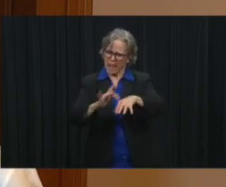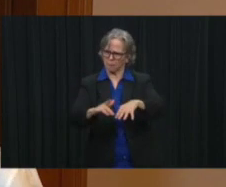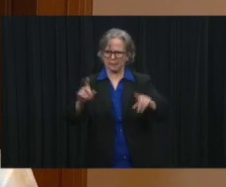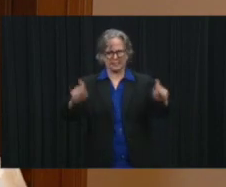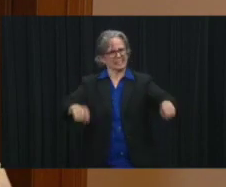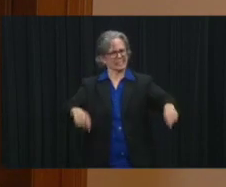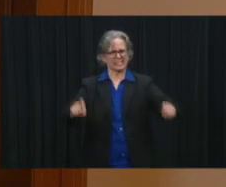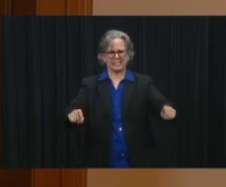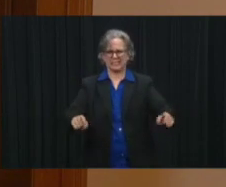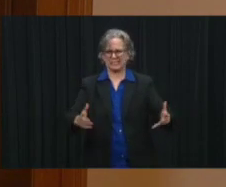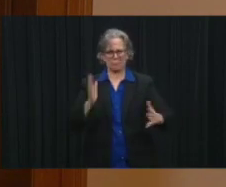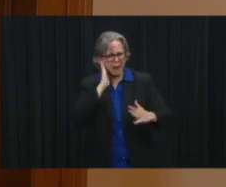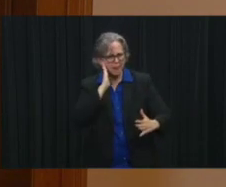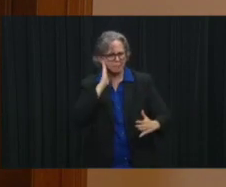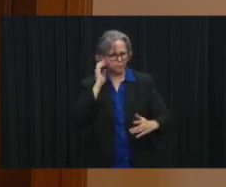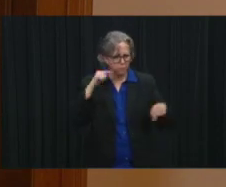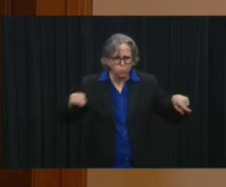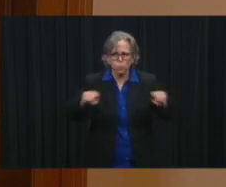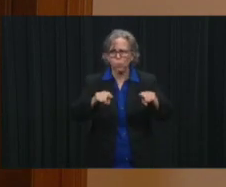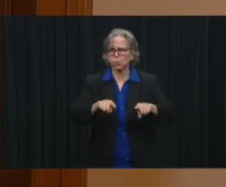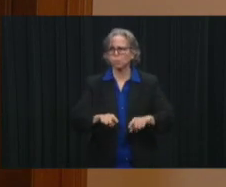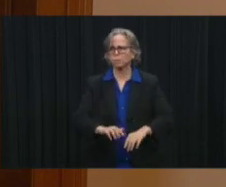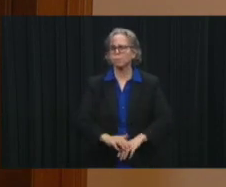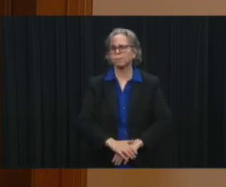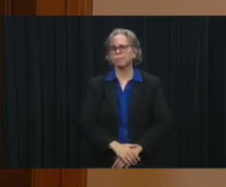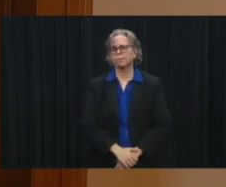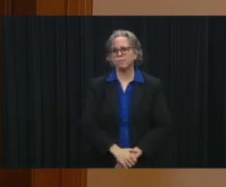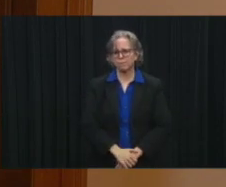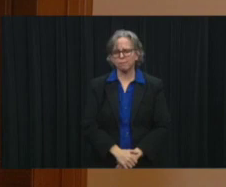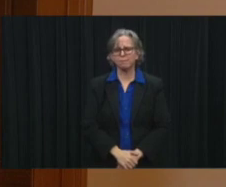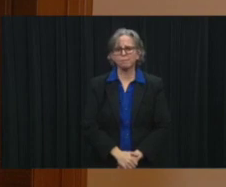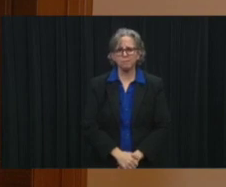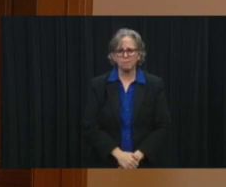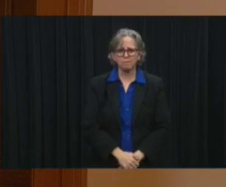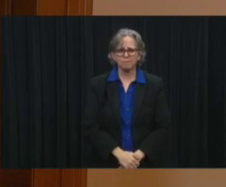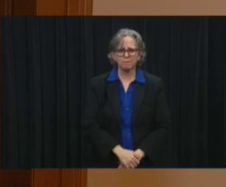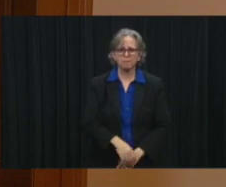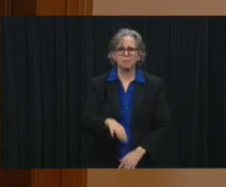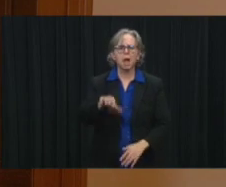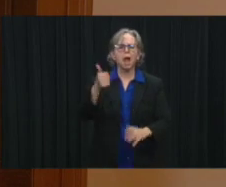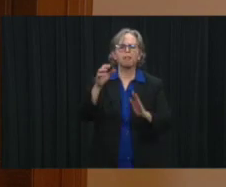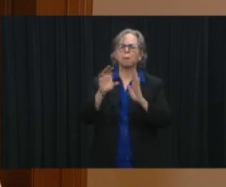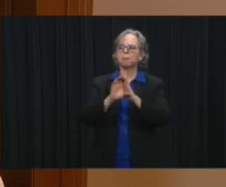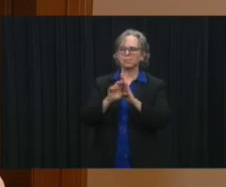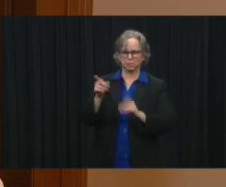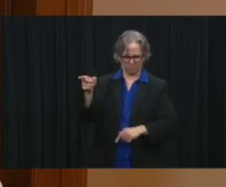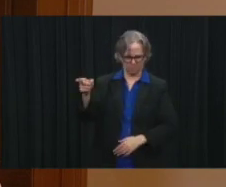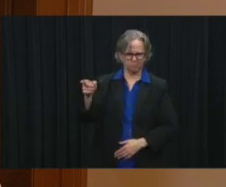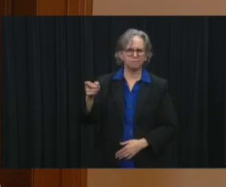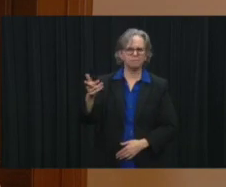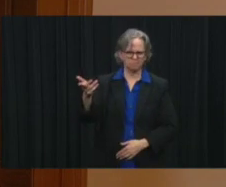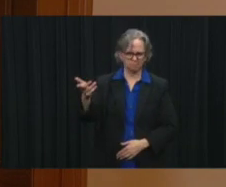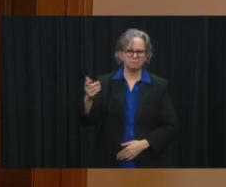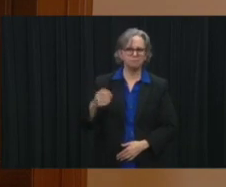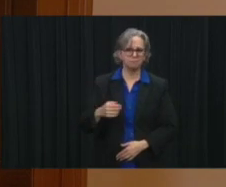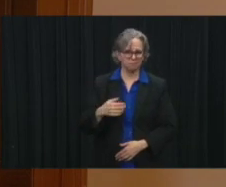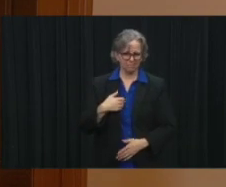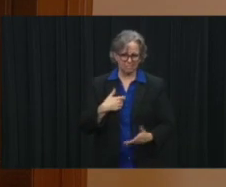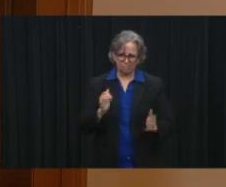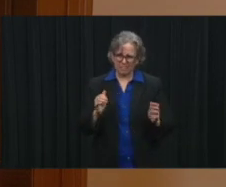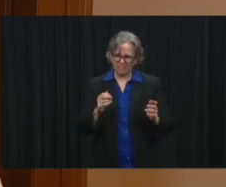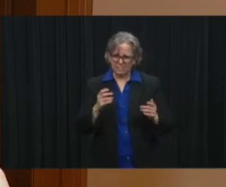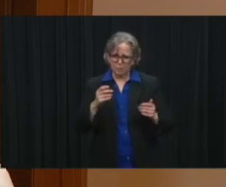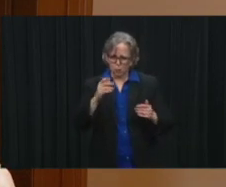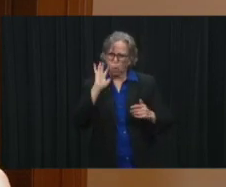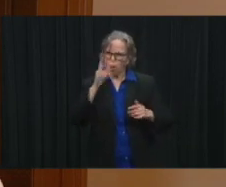So this is another take on our curves and our graph, our epidemic curve. We're trying to put this on our website for you.